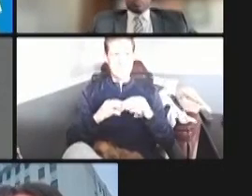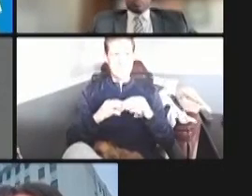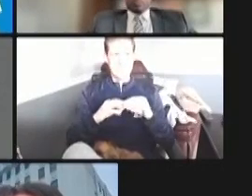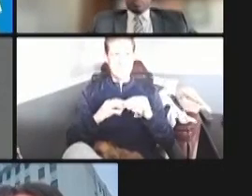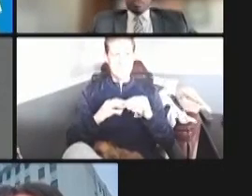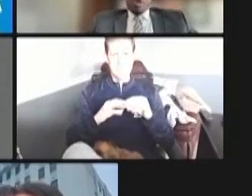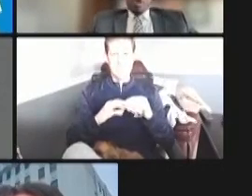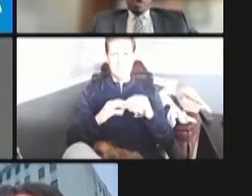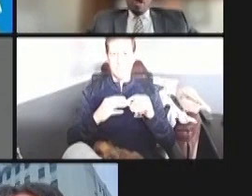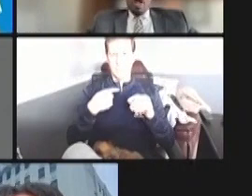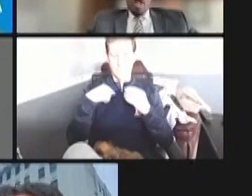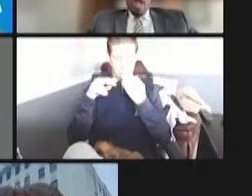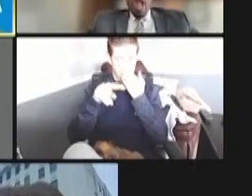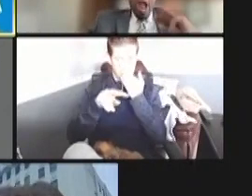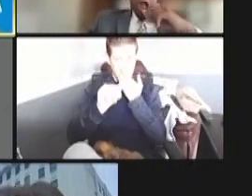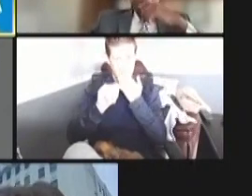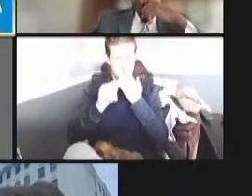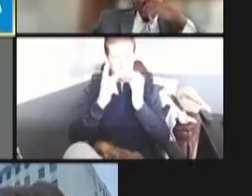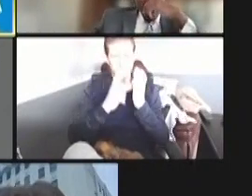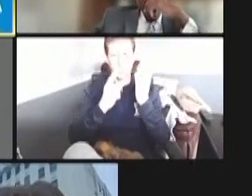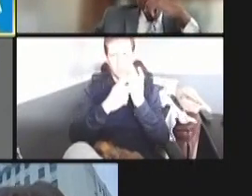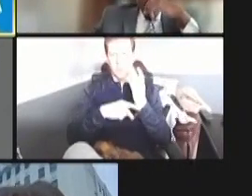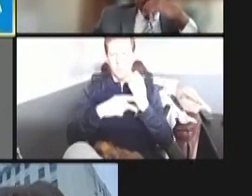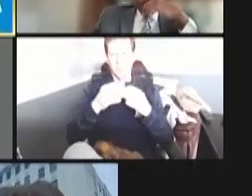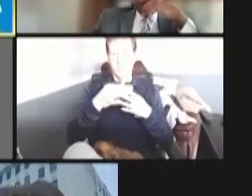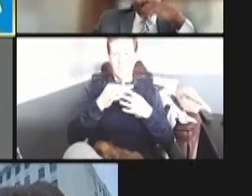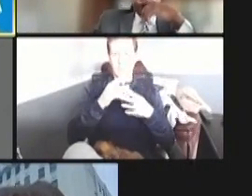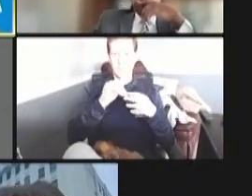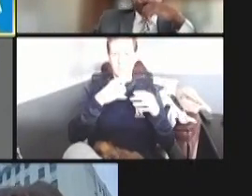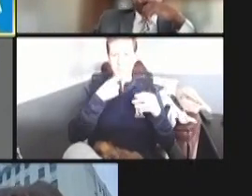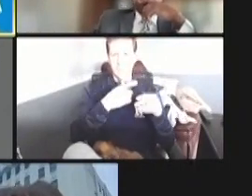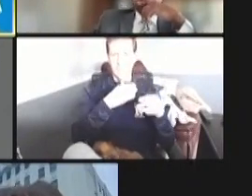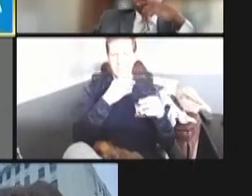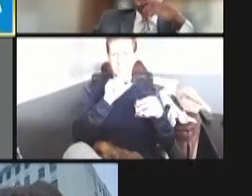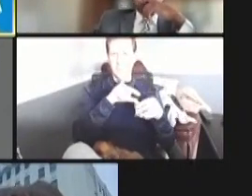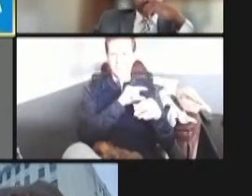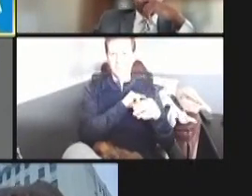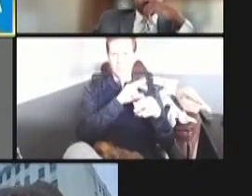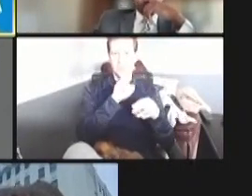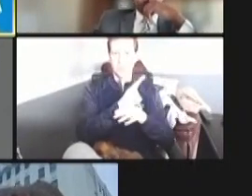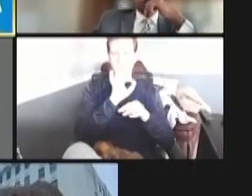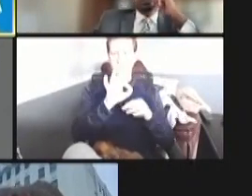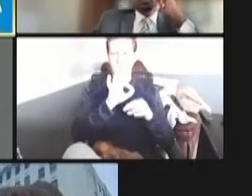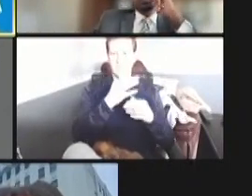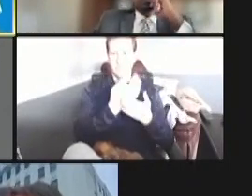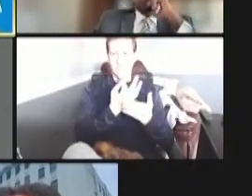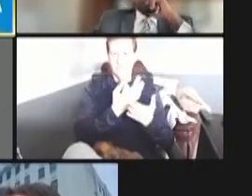So I'm looking at the program guidelines right now, and it does say eligible uses of funds